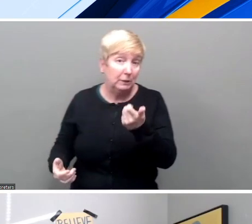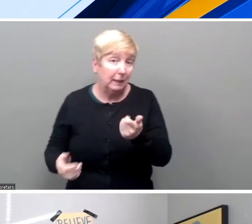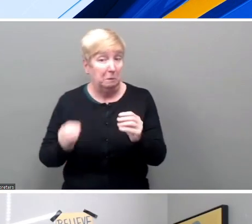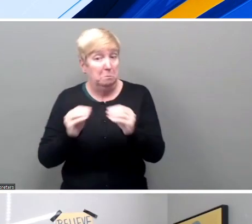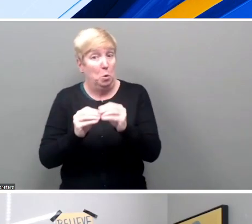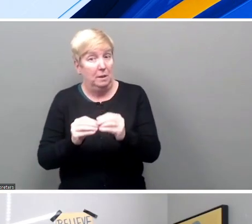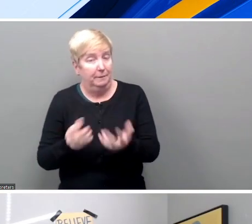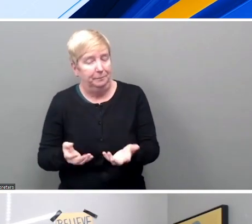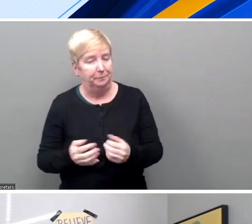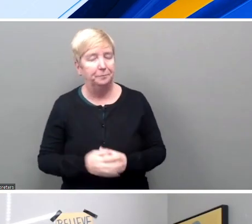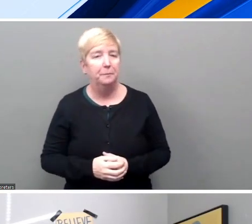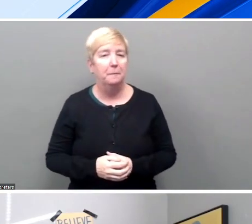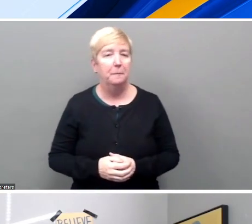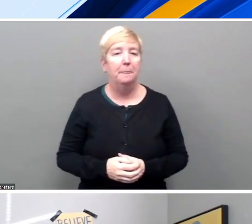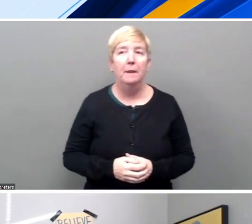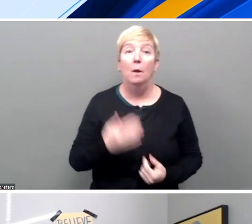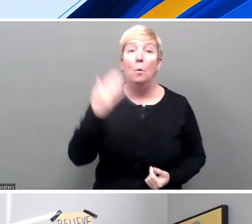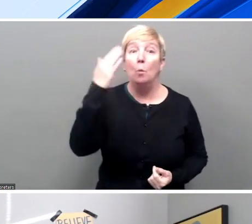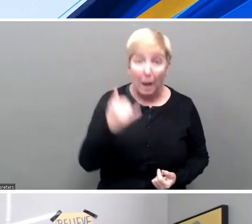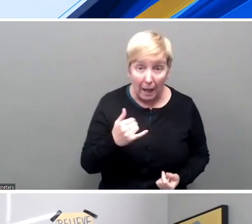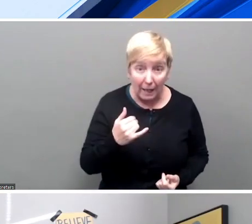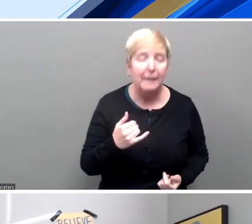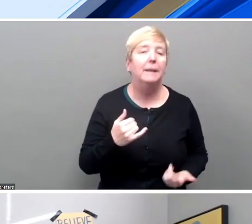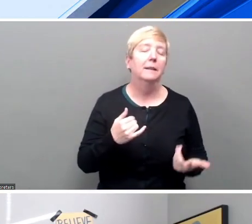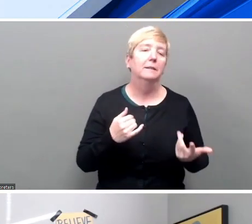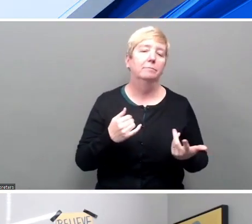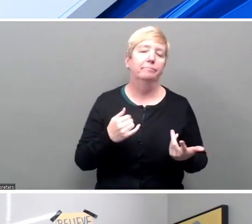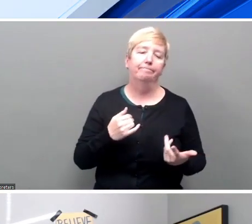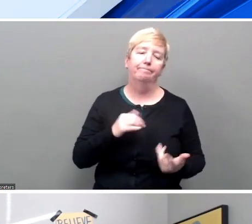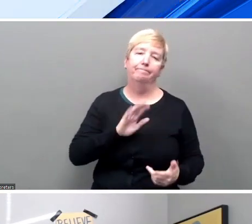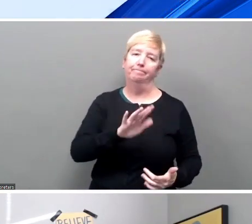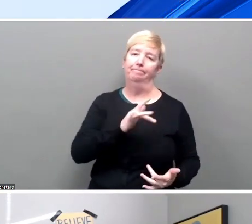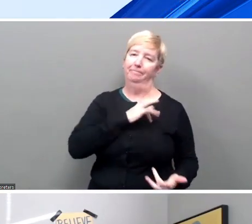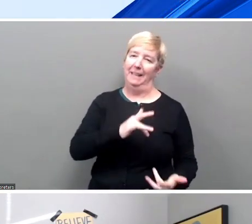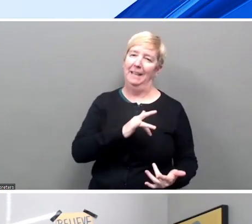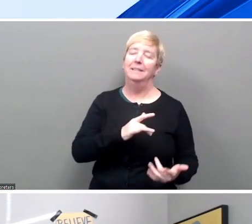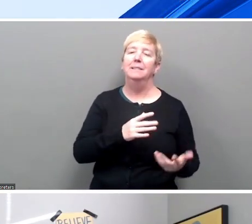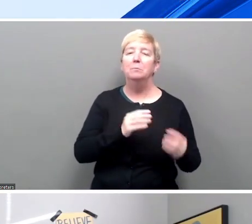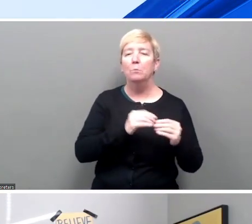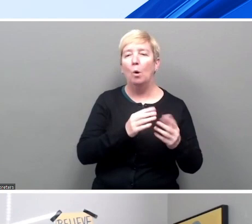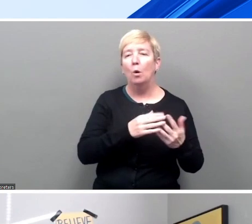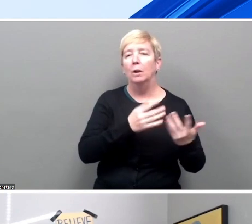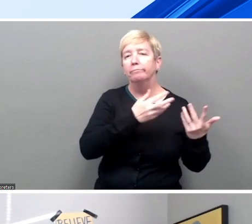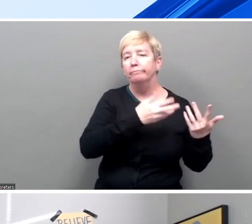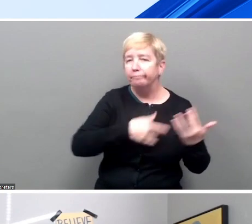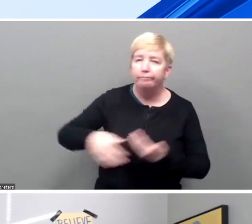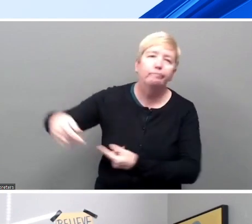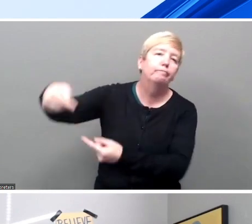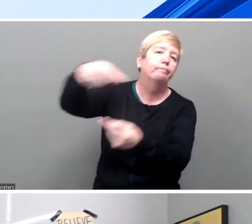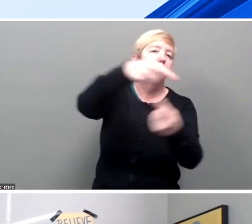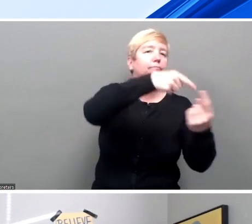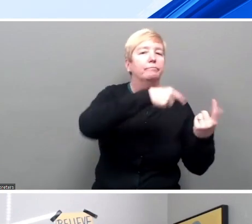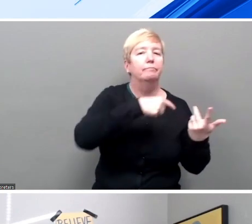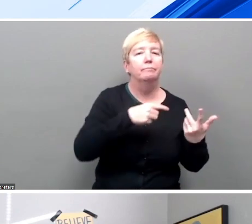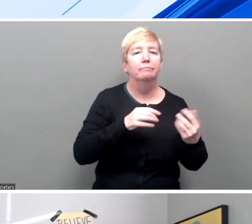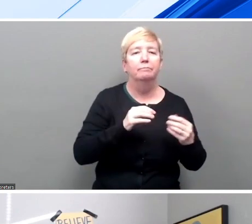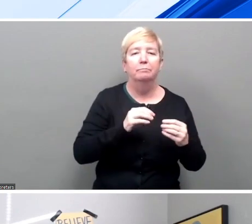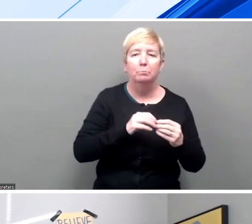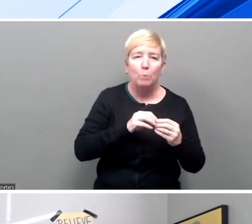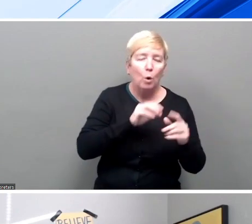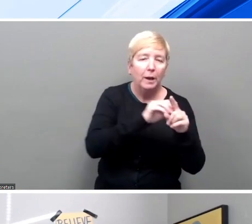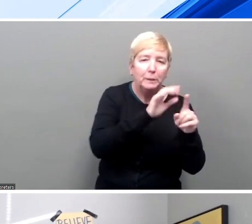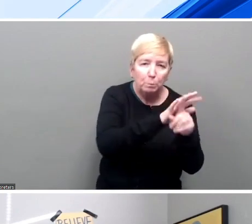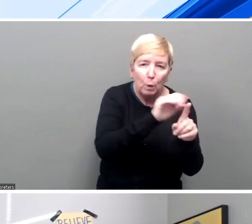more likely related to characteristics of that age band and a number of exposures